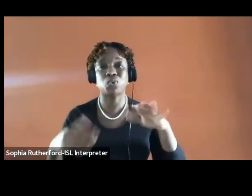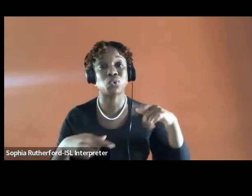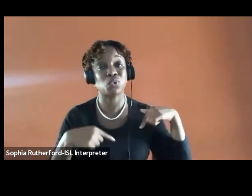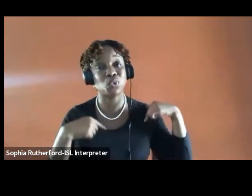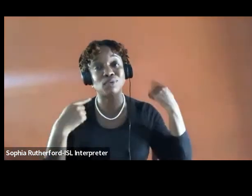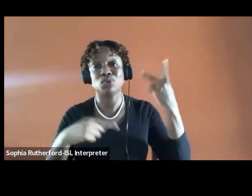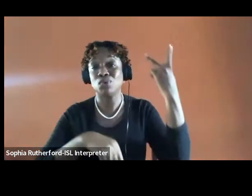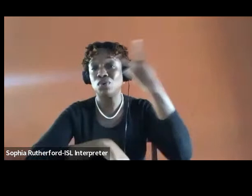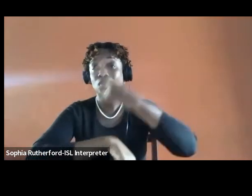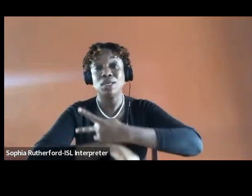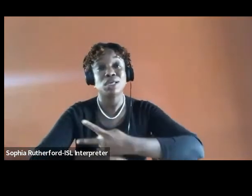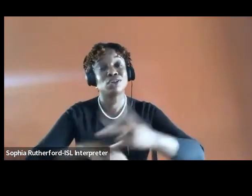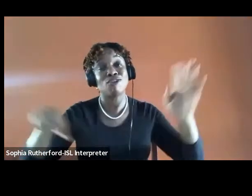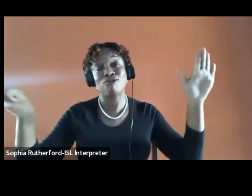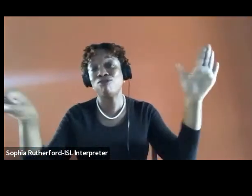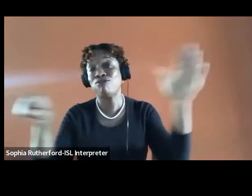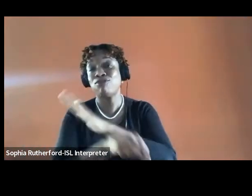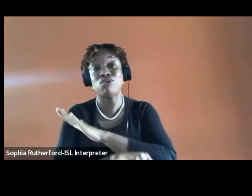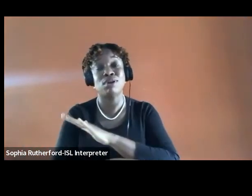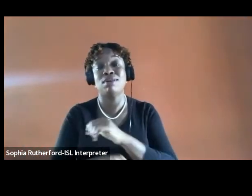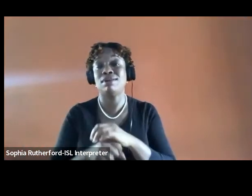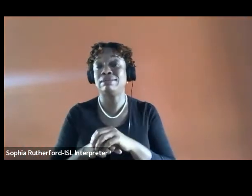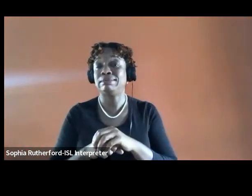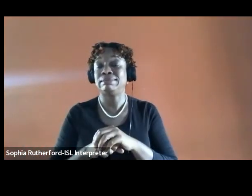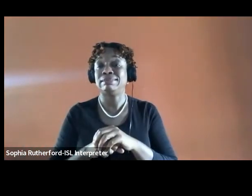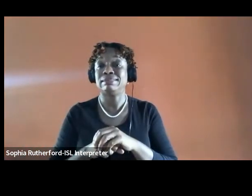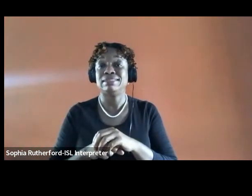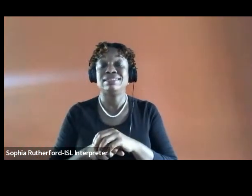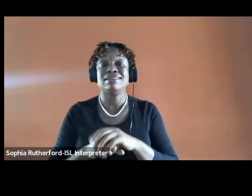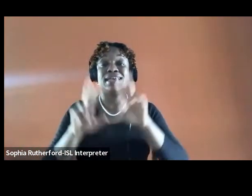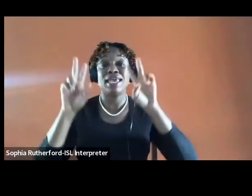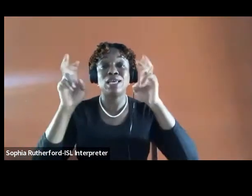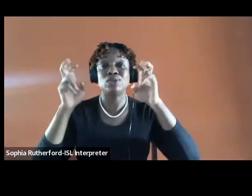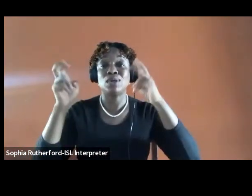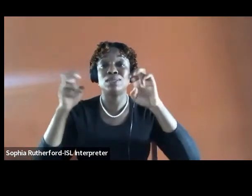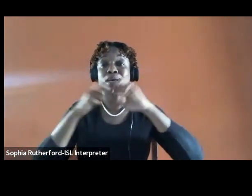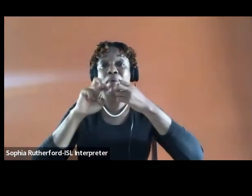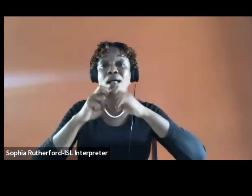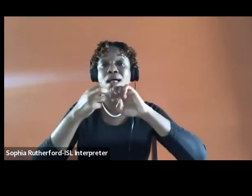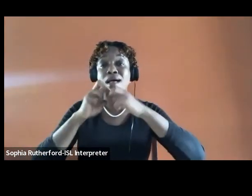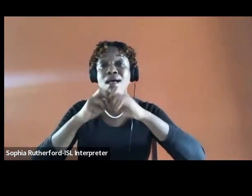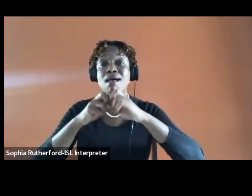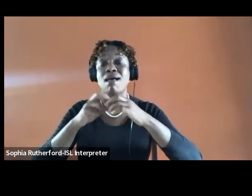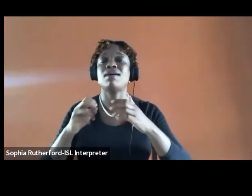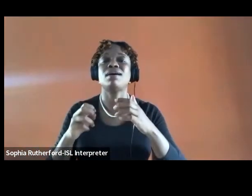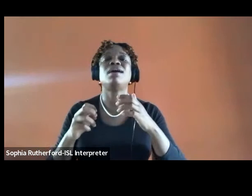of interrogating issues related to health issues related to